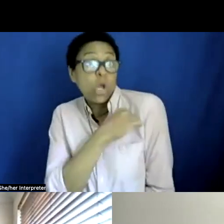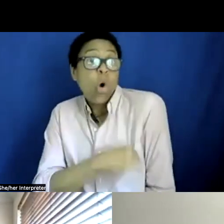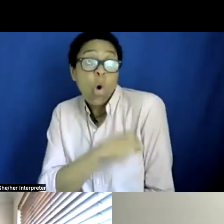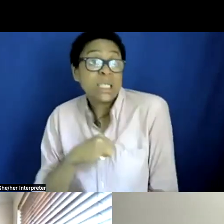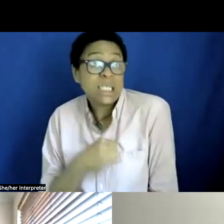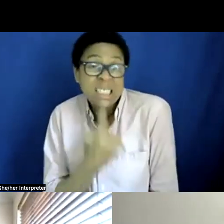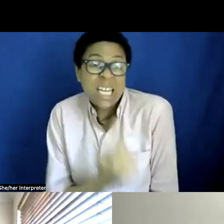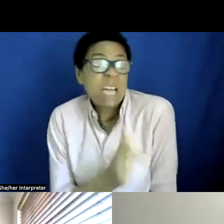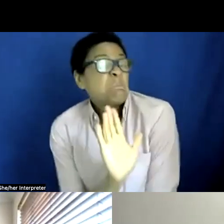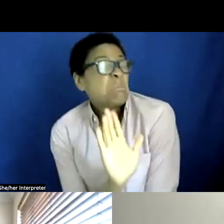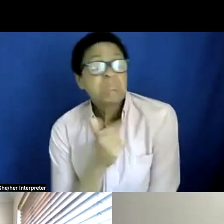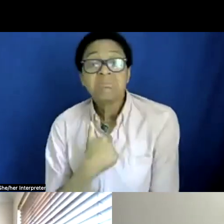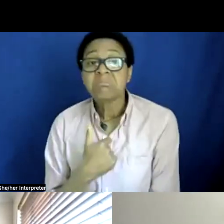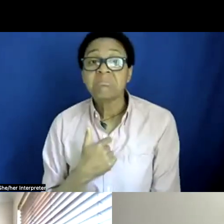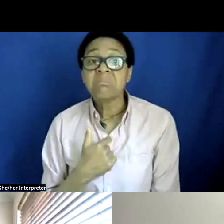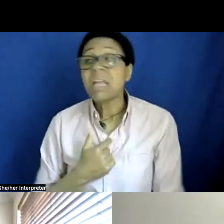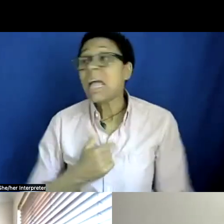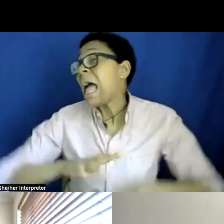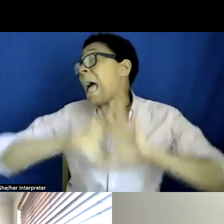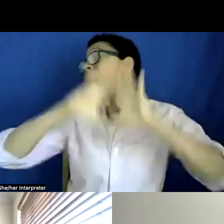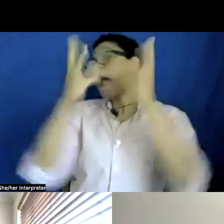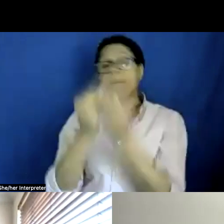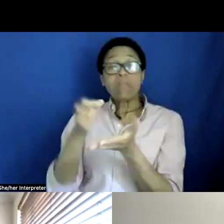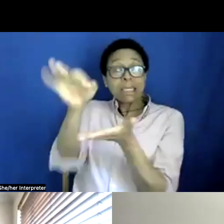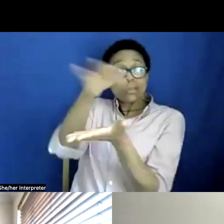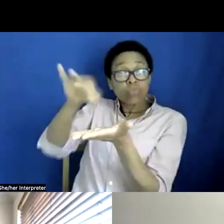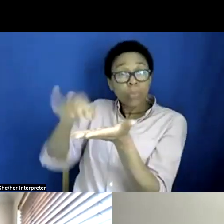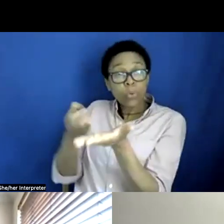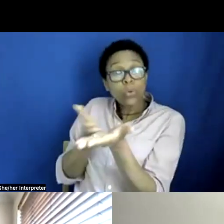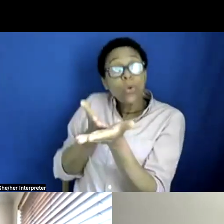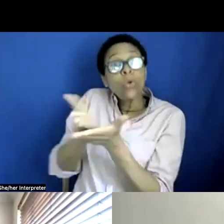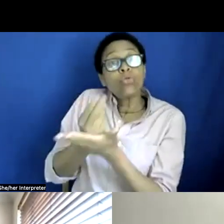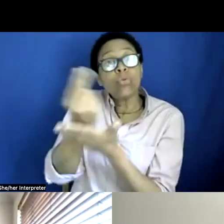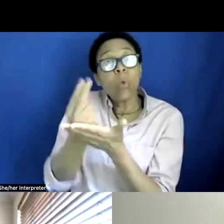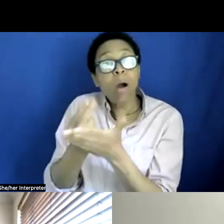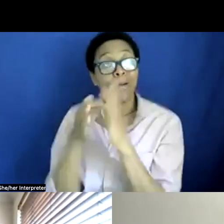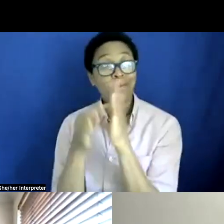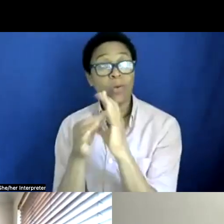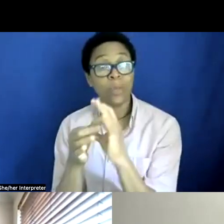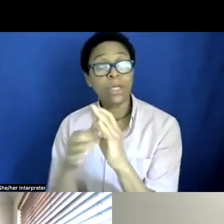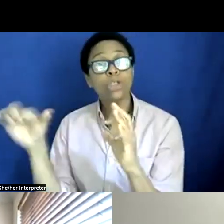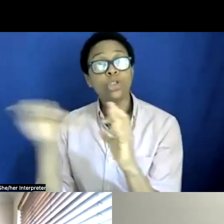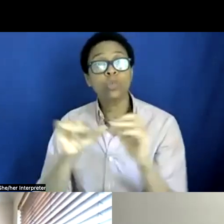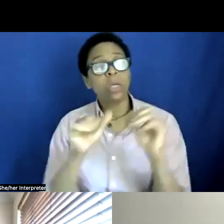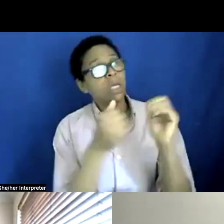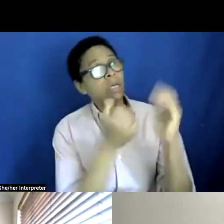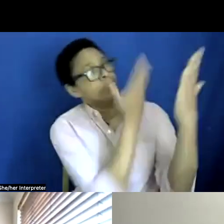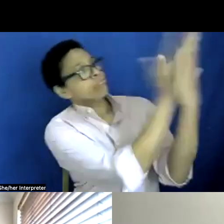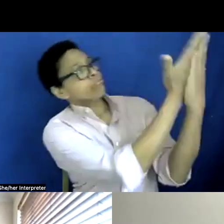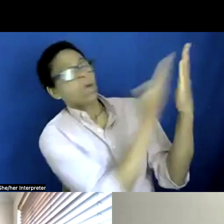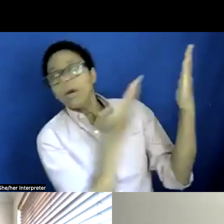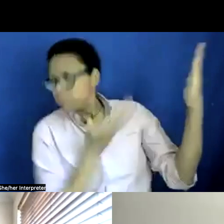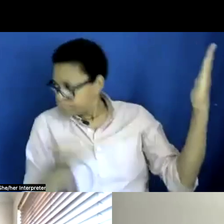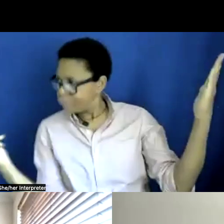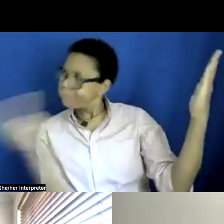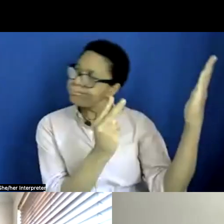saying everything ever scribbled in an art therapy session needs putting, you know, like exhibiting. So